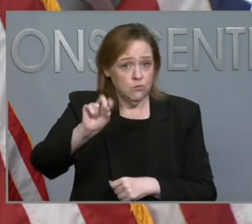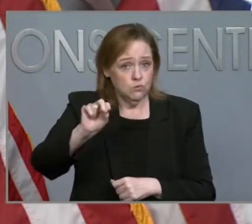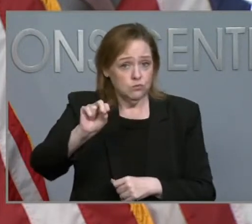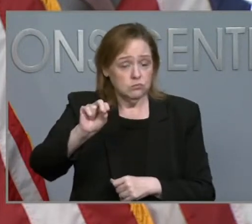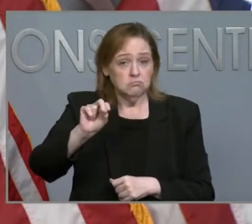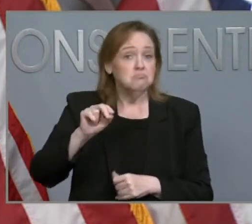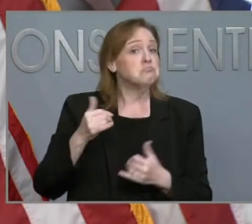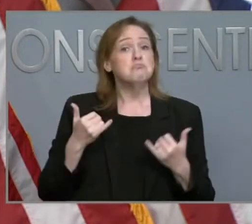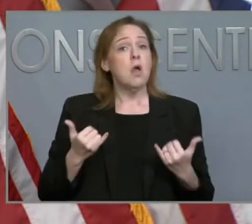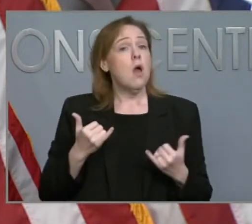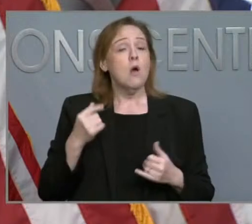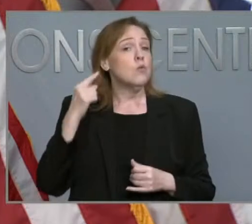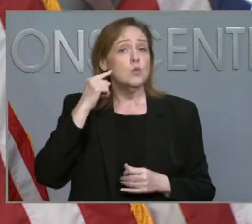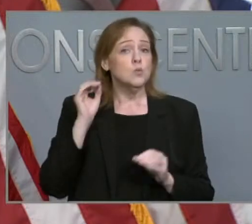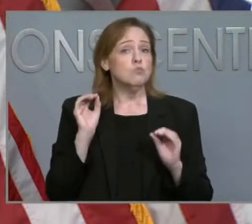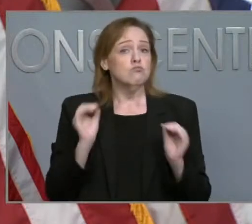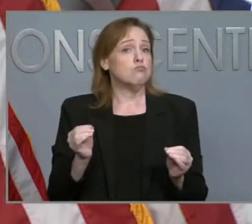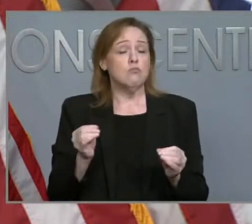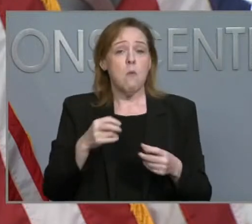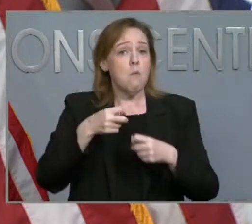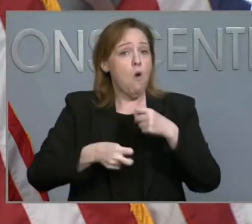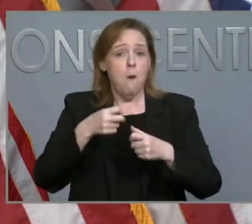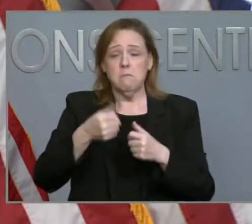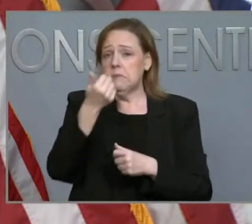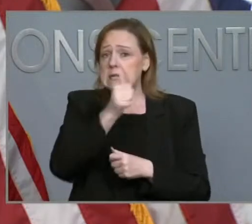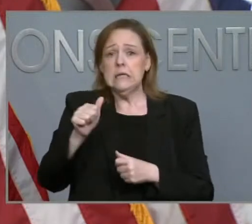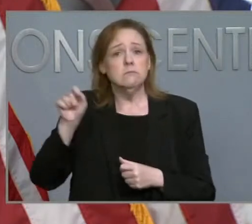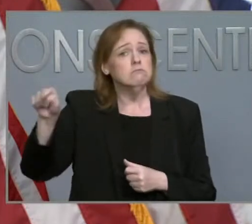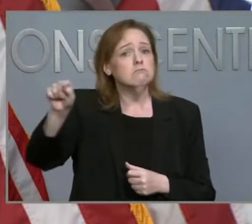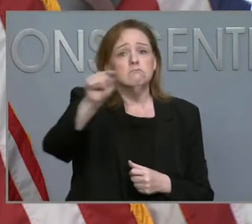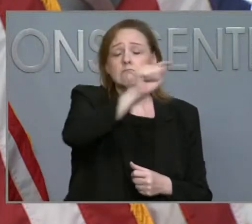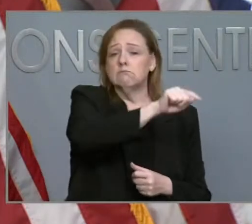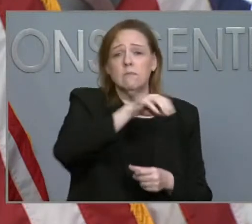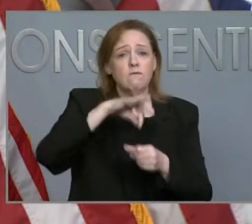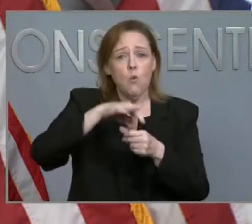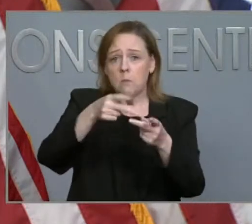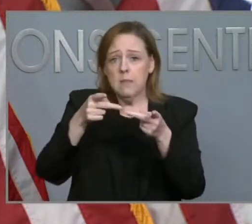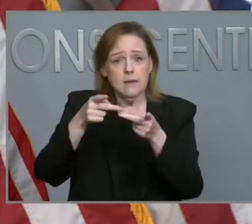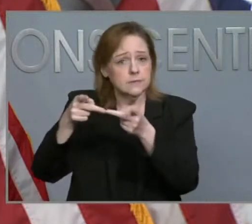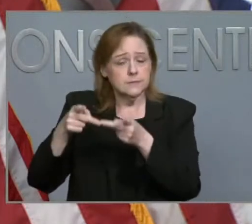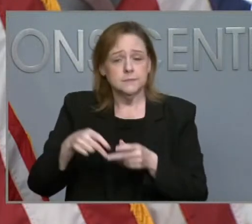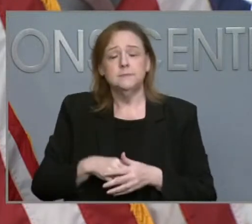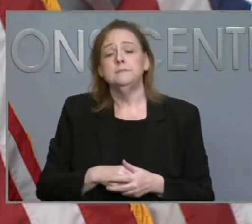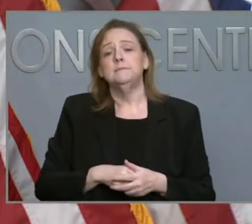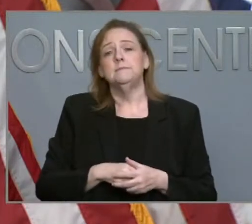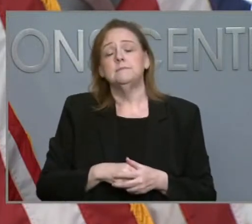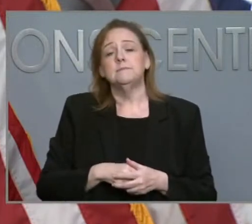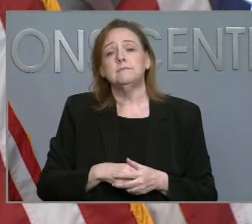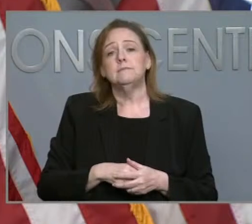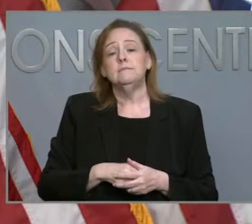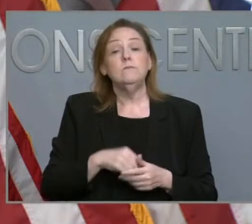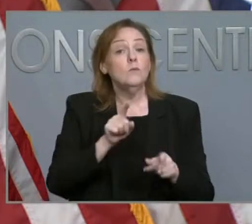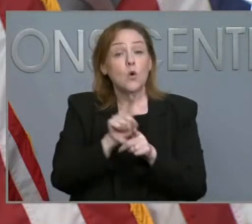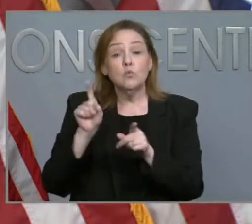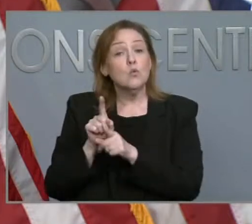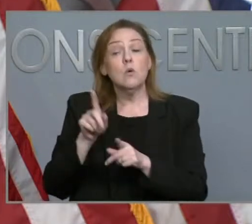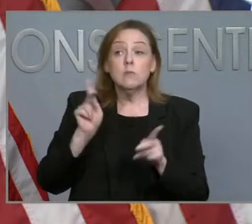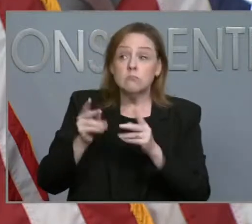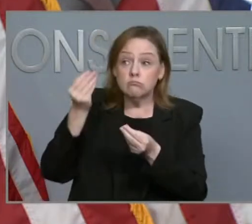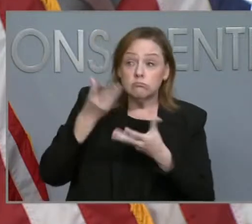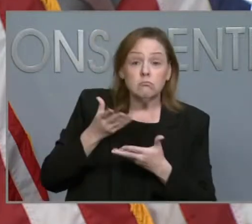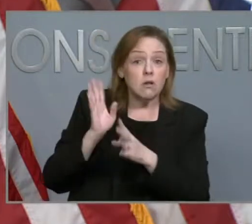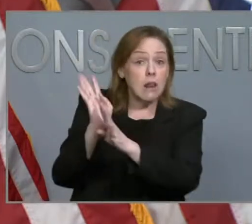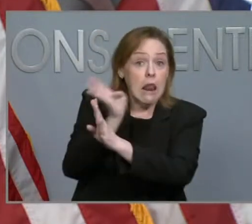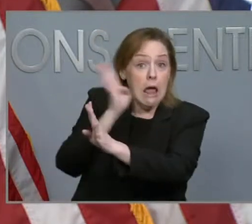not heard reports of any major incidents at any polling places. We also have not heard reports of long lines